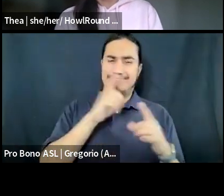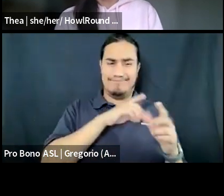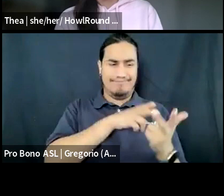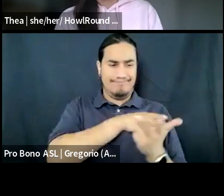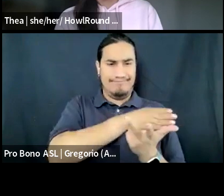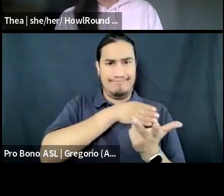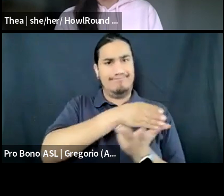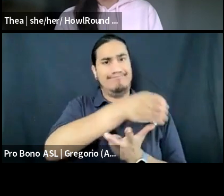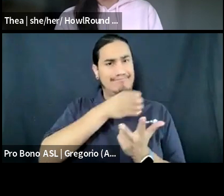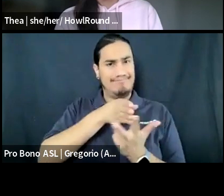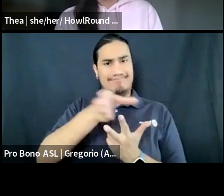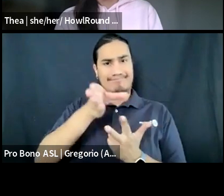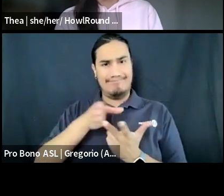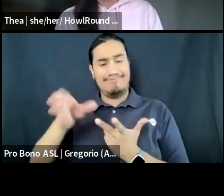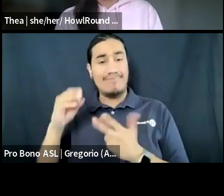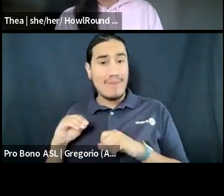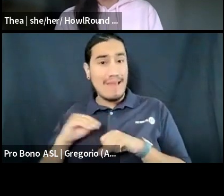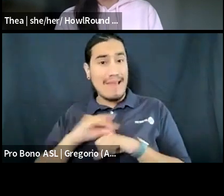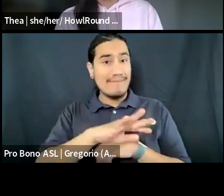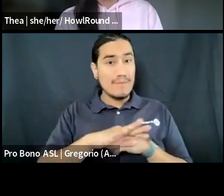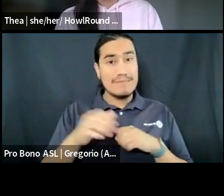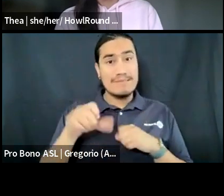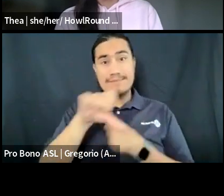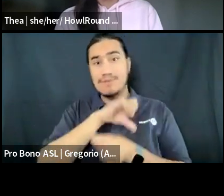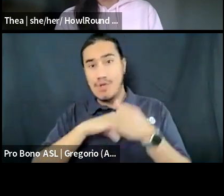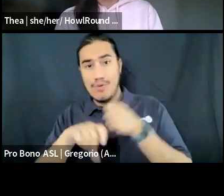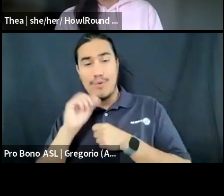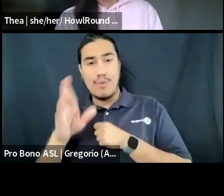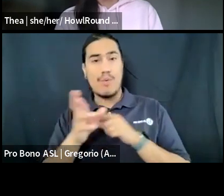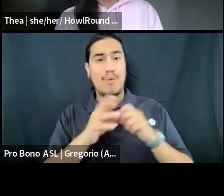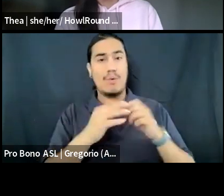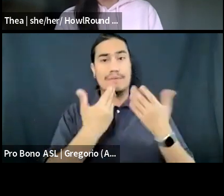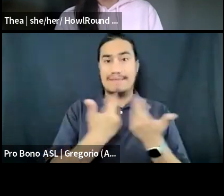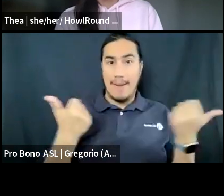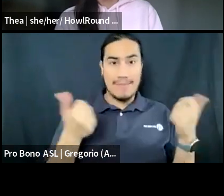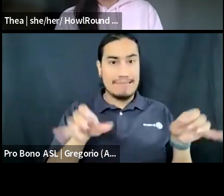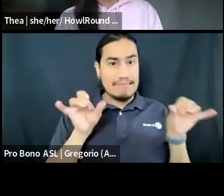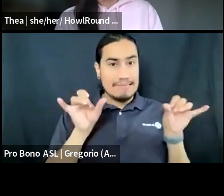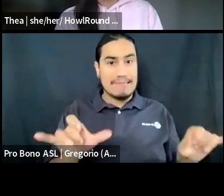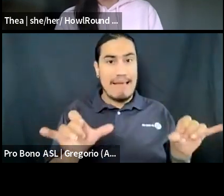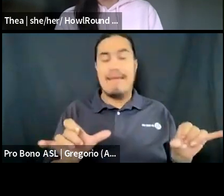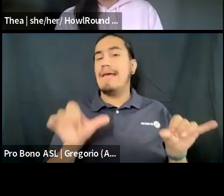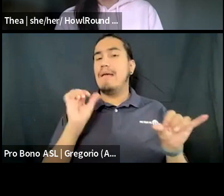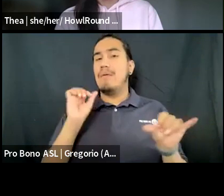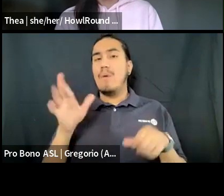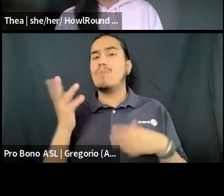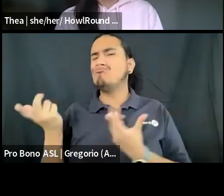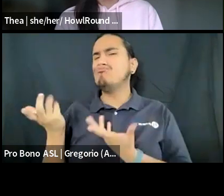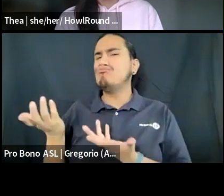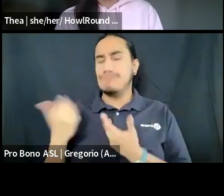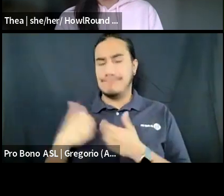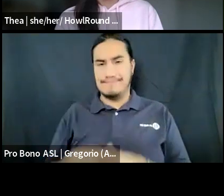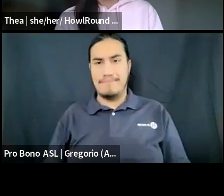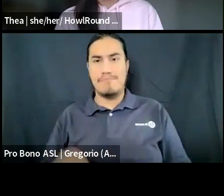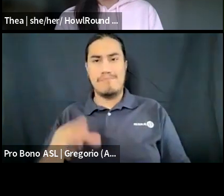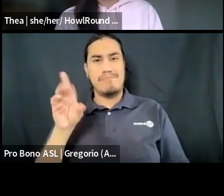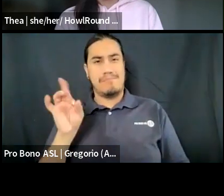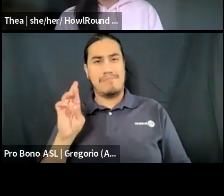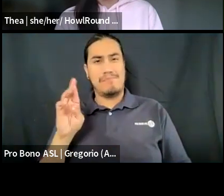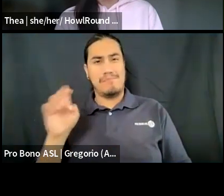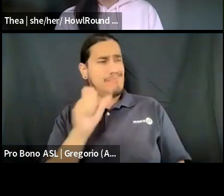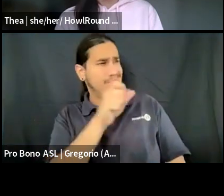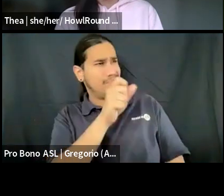influences the other or not, or if you keep them separate, or you mix it up. I would love to know. Yeah, absolutely. Well, you know,